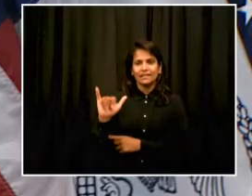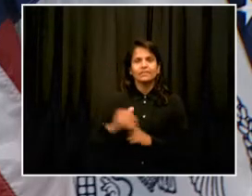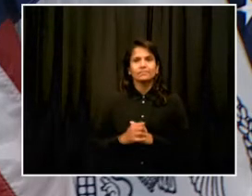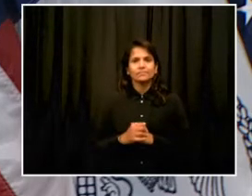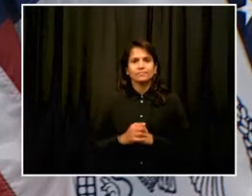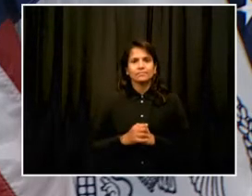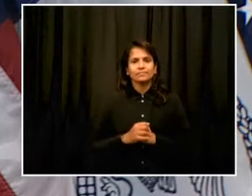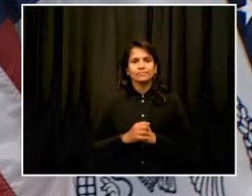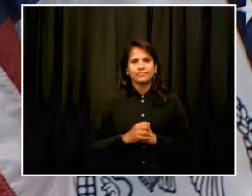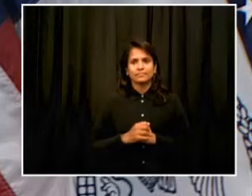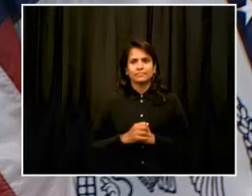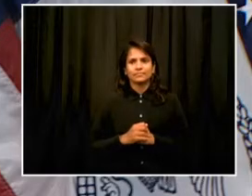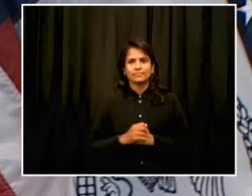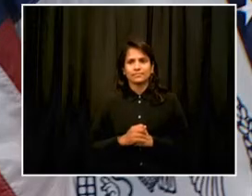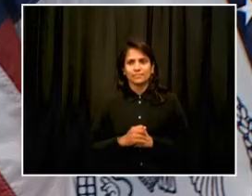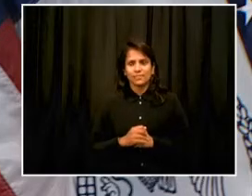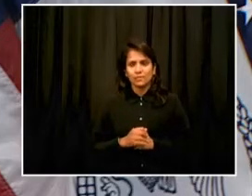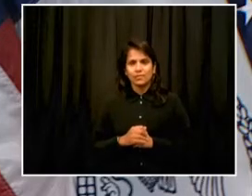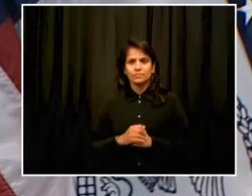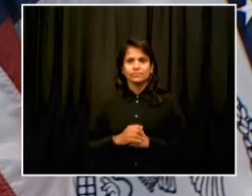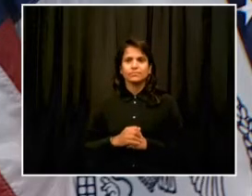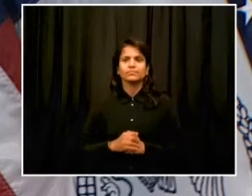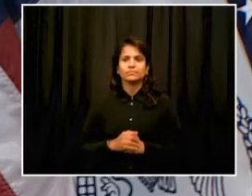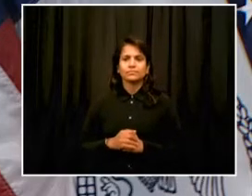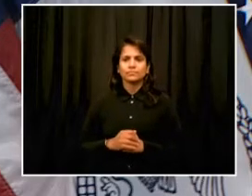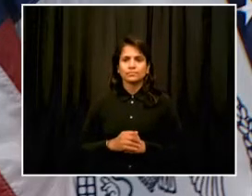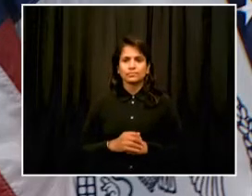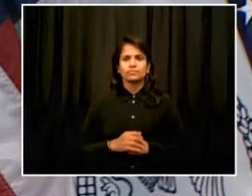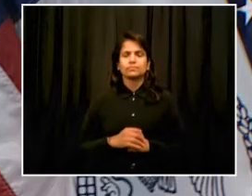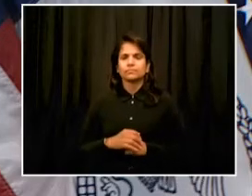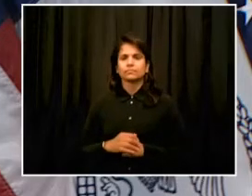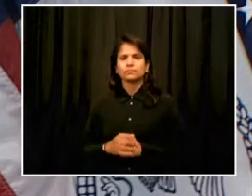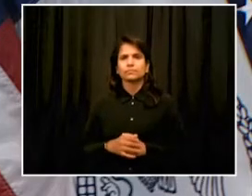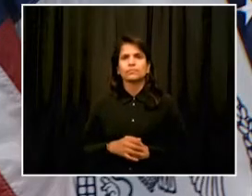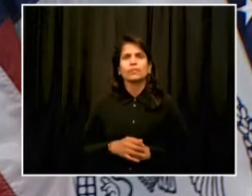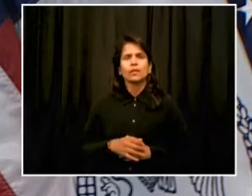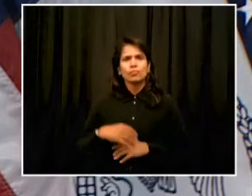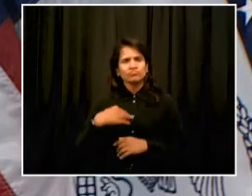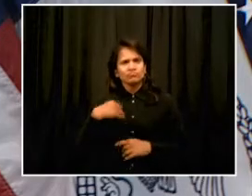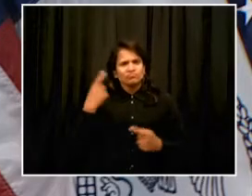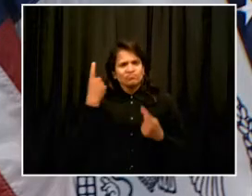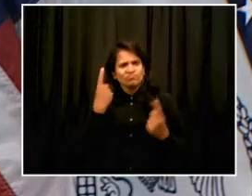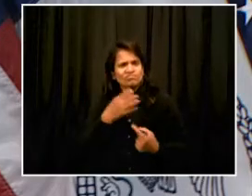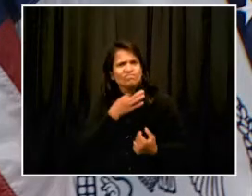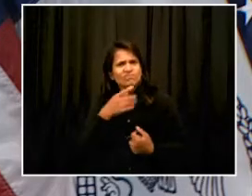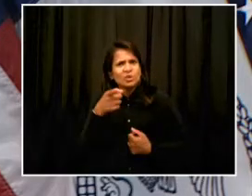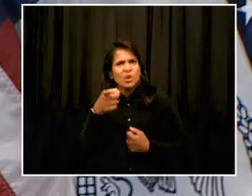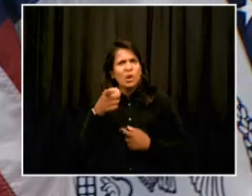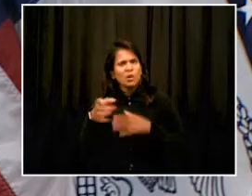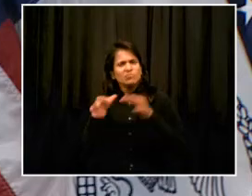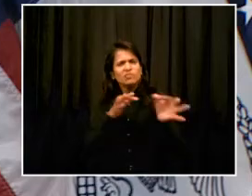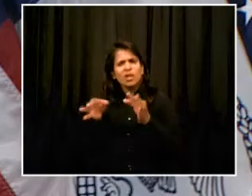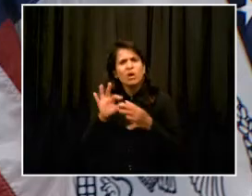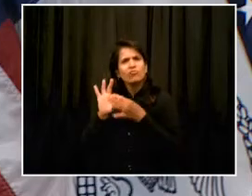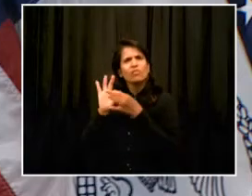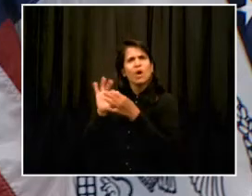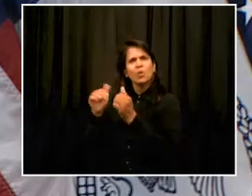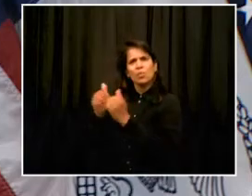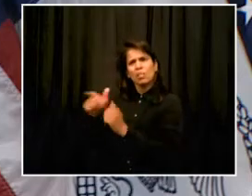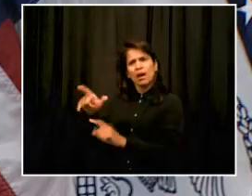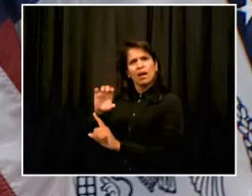in the NYPD with that of Dr. Barbeau in the Health Department? Commissioner Shea has been very critical